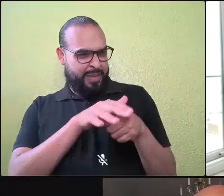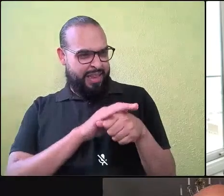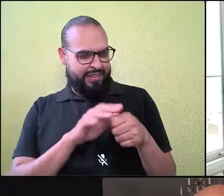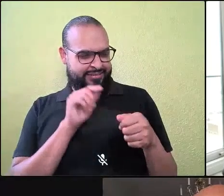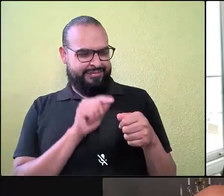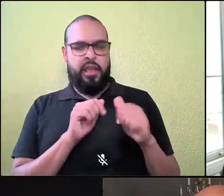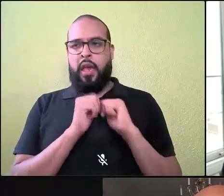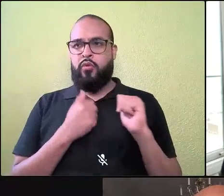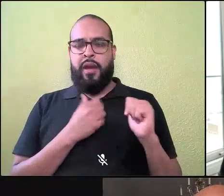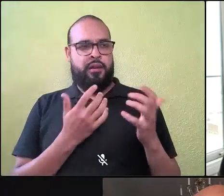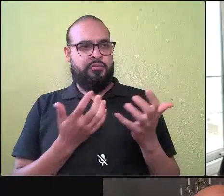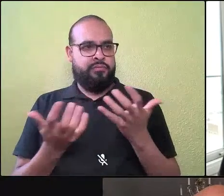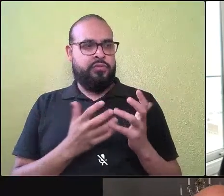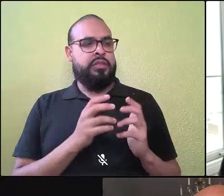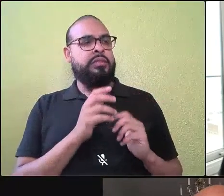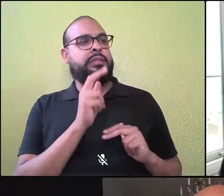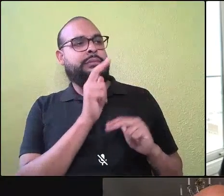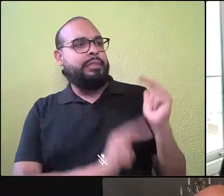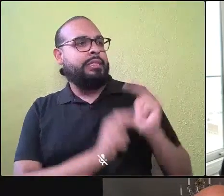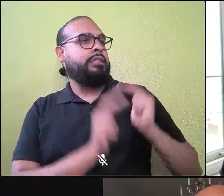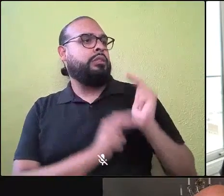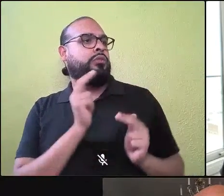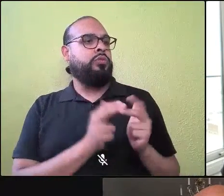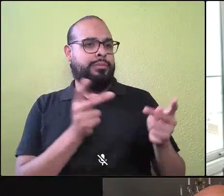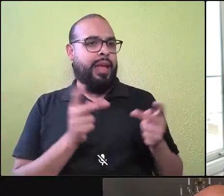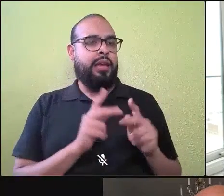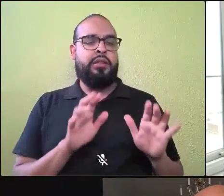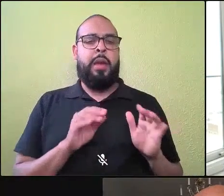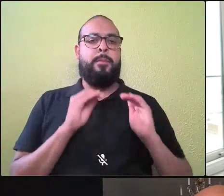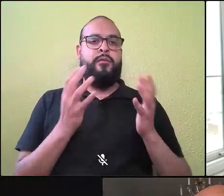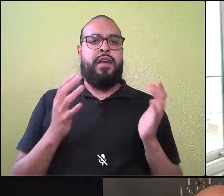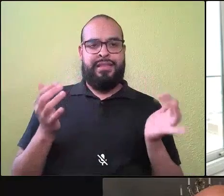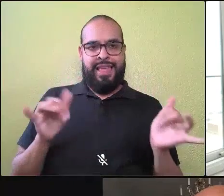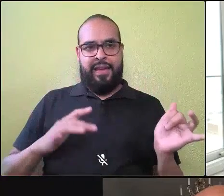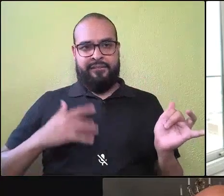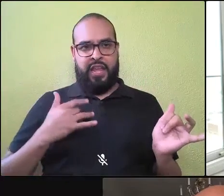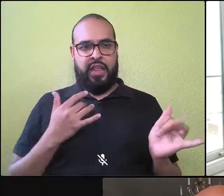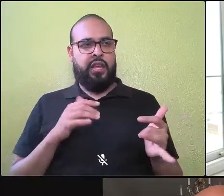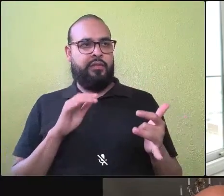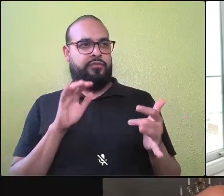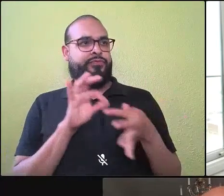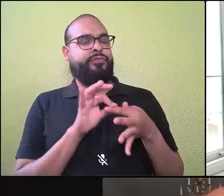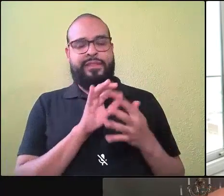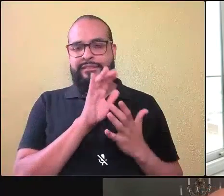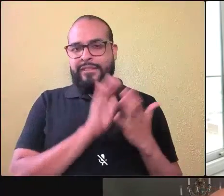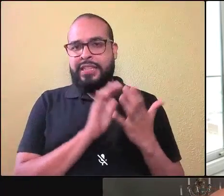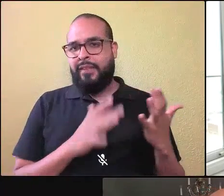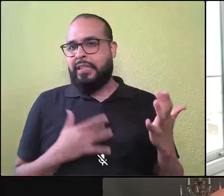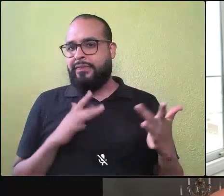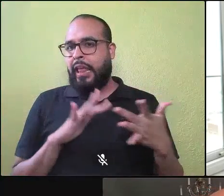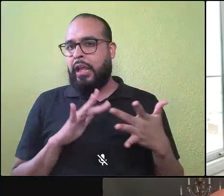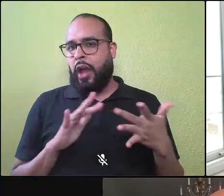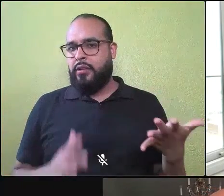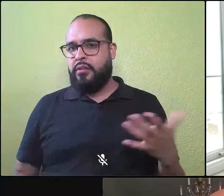of being in person? Two, sort of thinking about the ways in which I like deploy like understanding and sort of